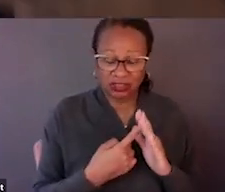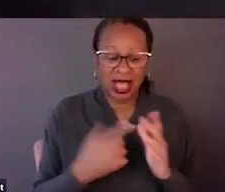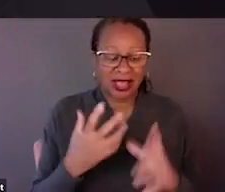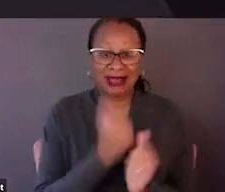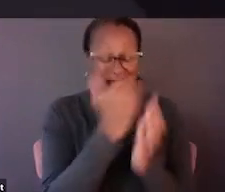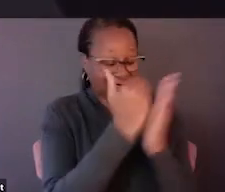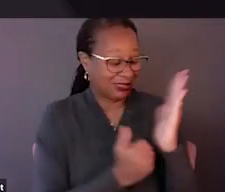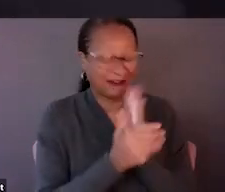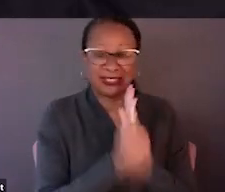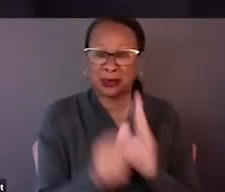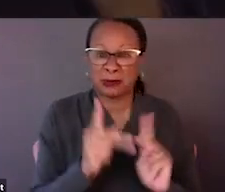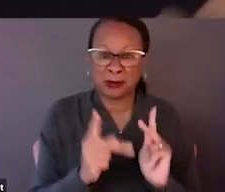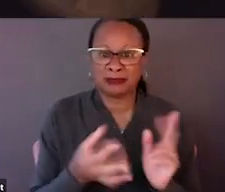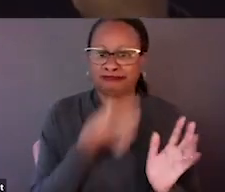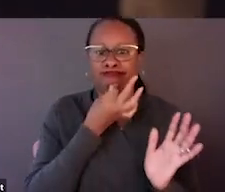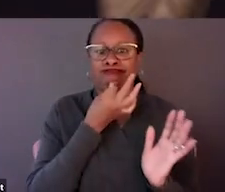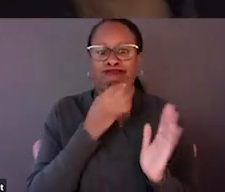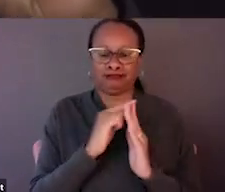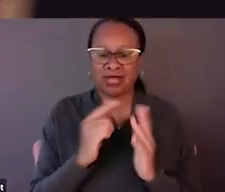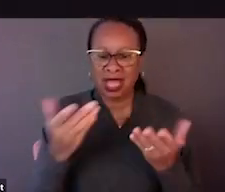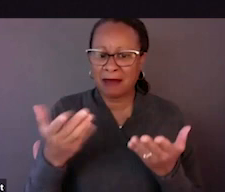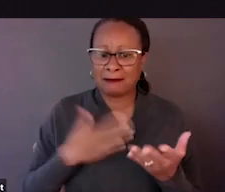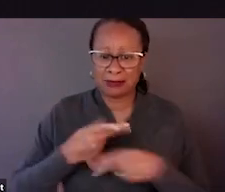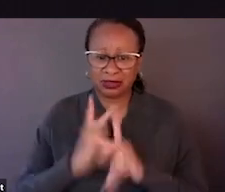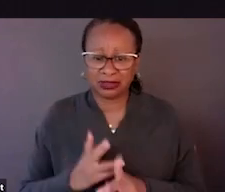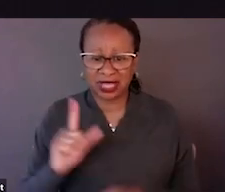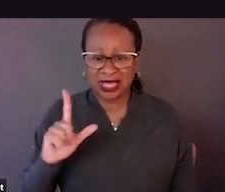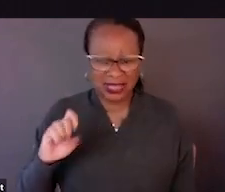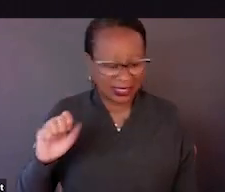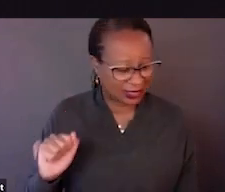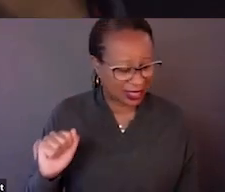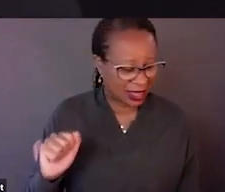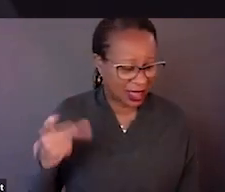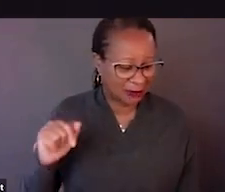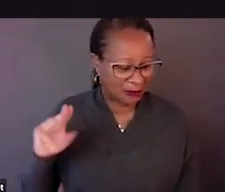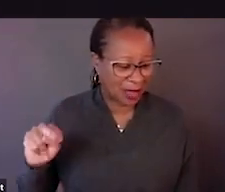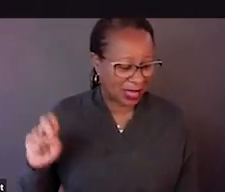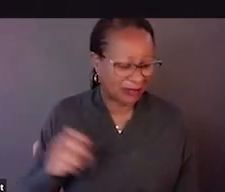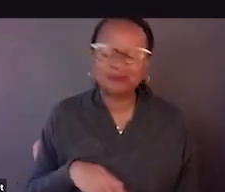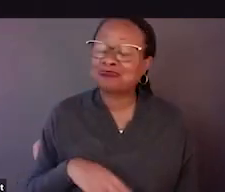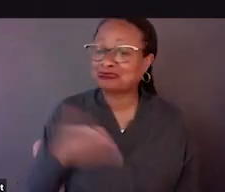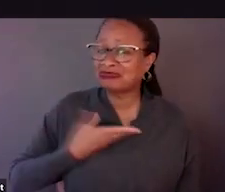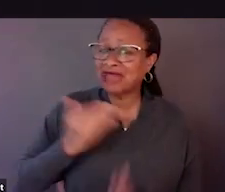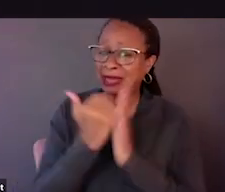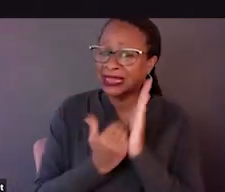You know, they gave me someone, I don't know, my producer, Lisa Payne, my amazing producer, gave me a